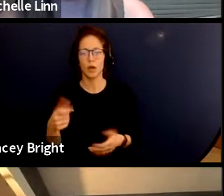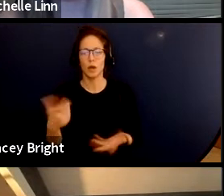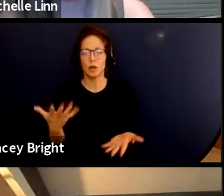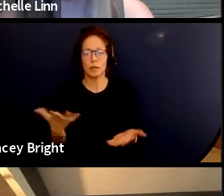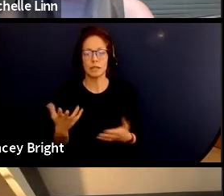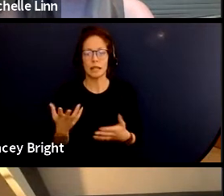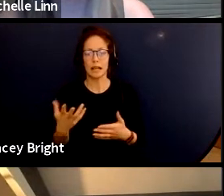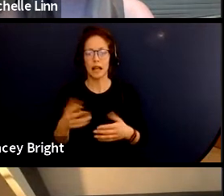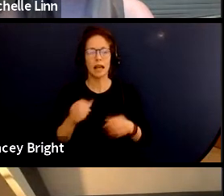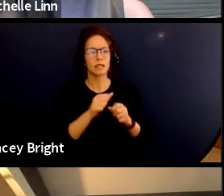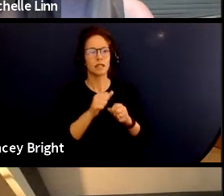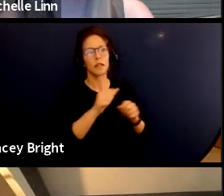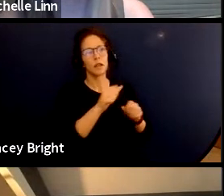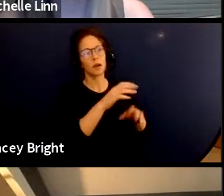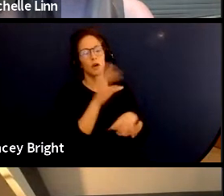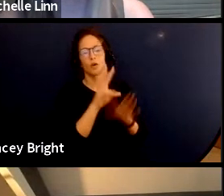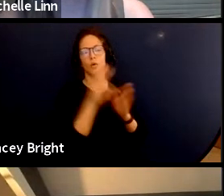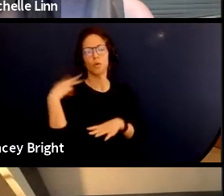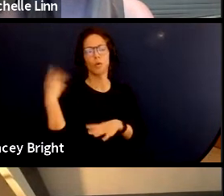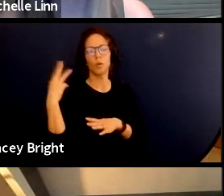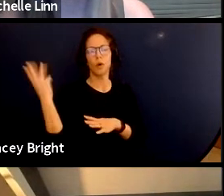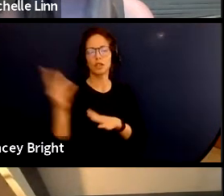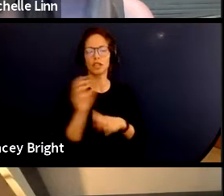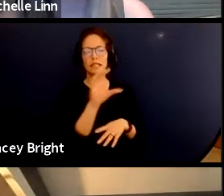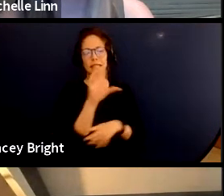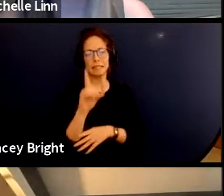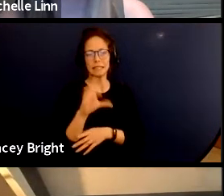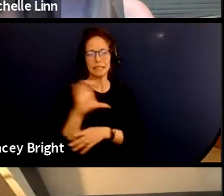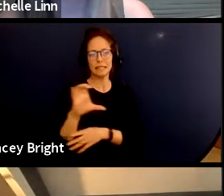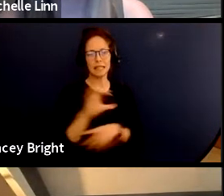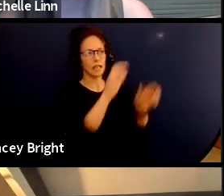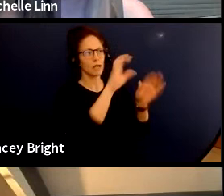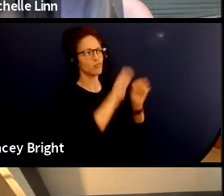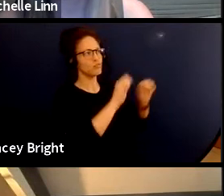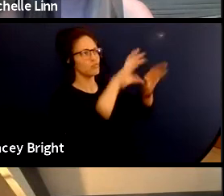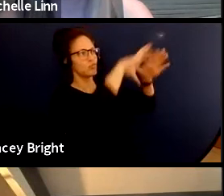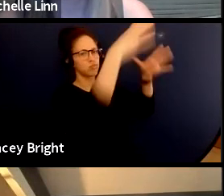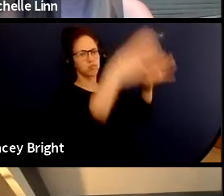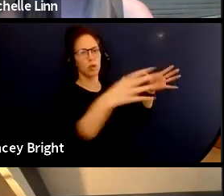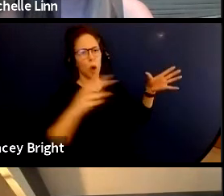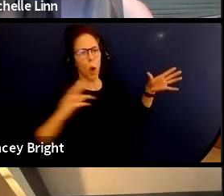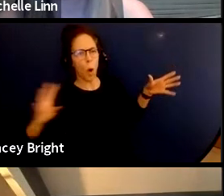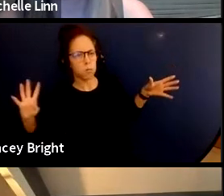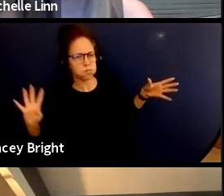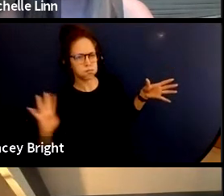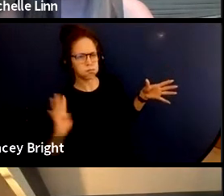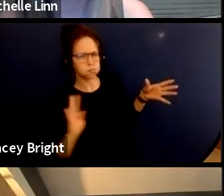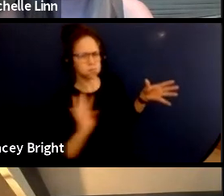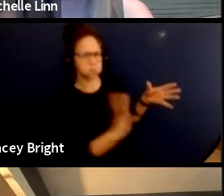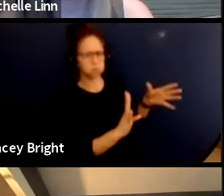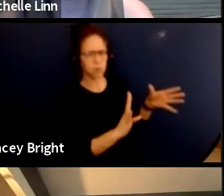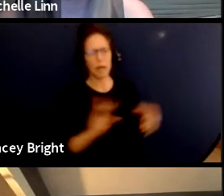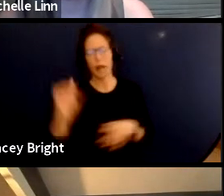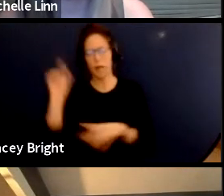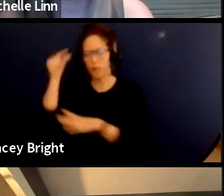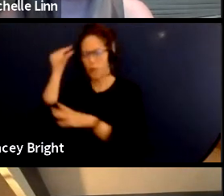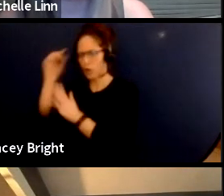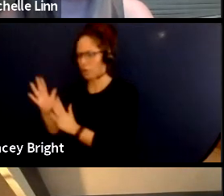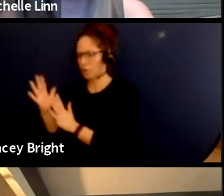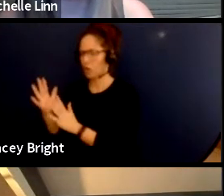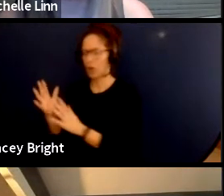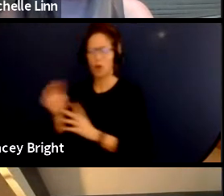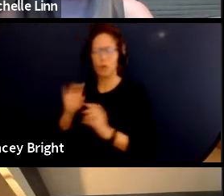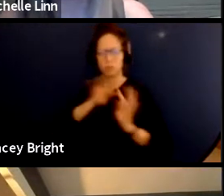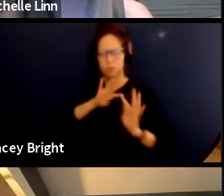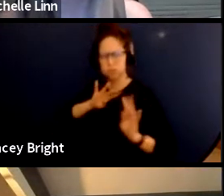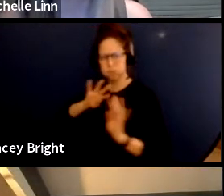US Capitol as people break down barriers and head to the doors. Do you follow? You stand at the governor's mansion, the crowd breaks down barriers to